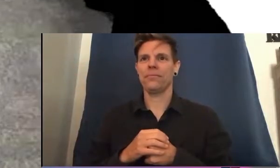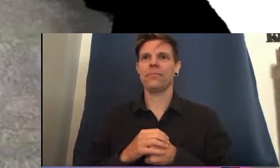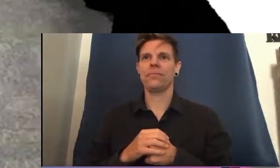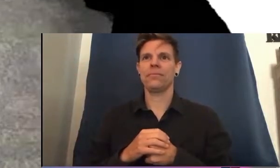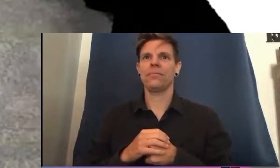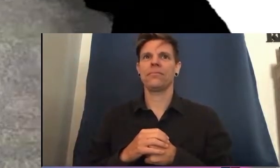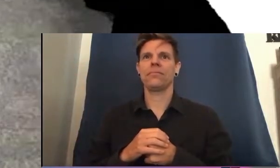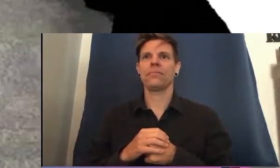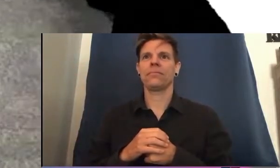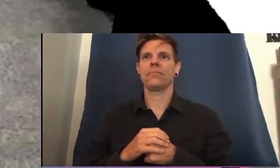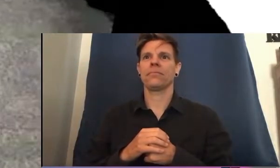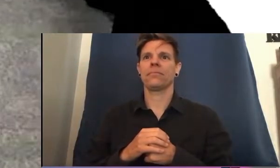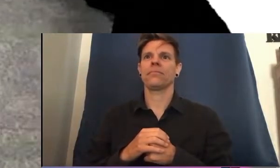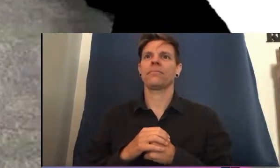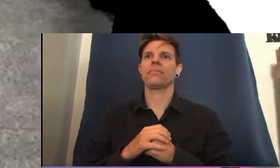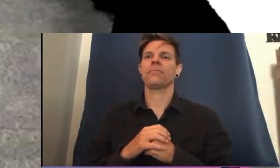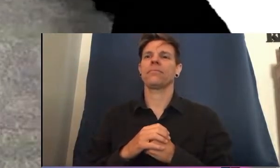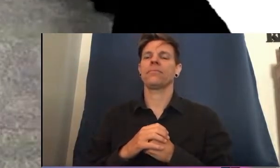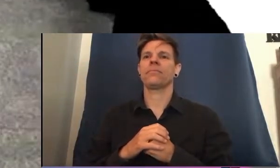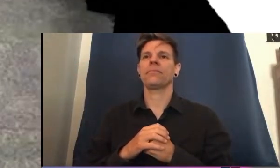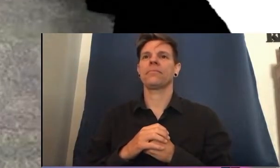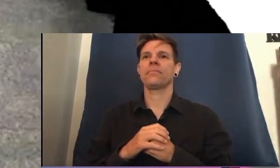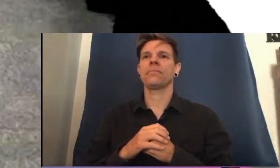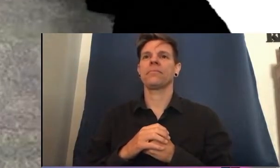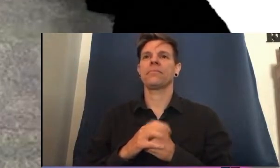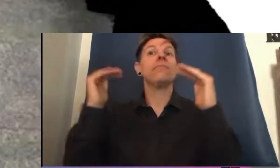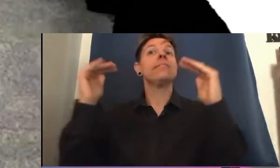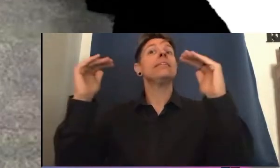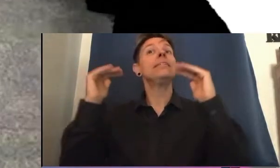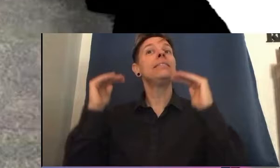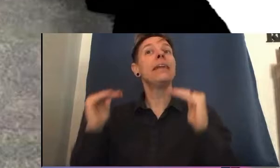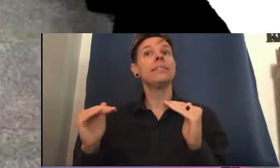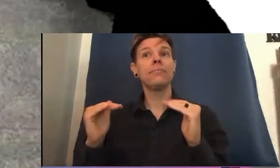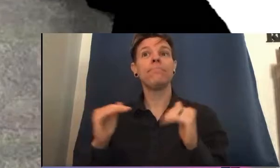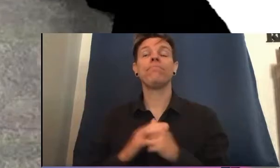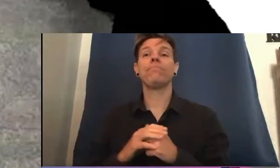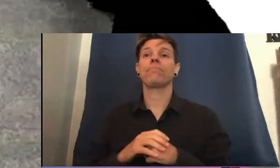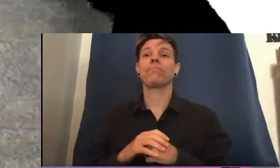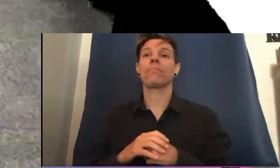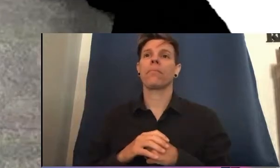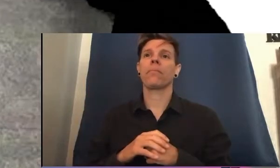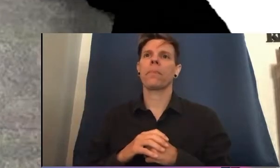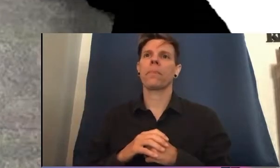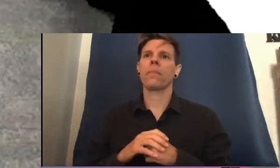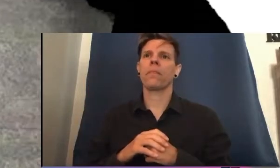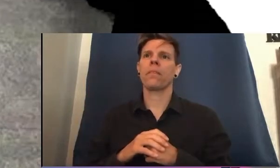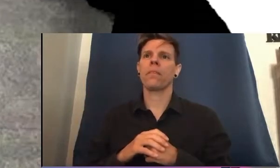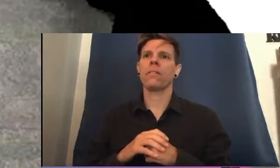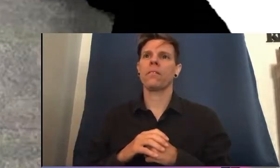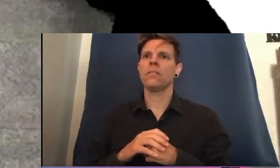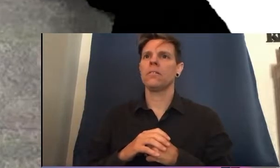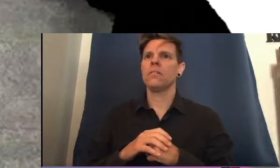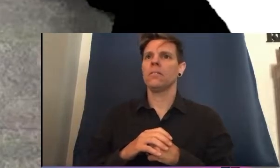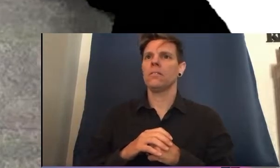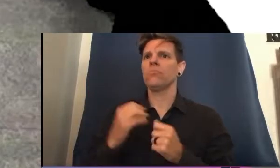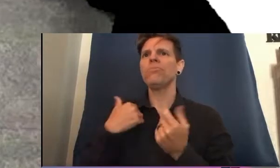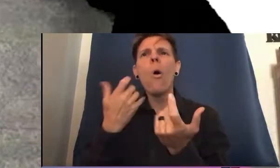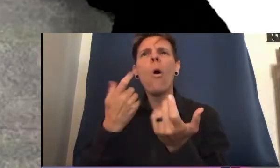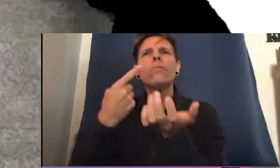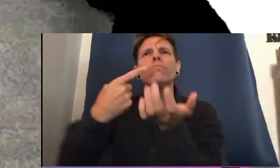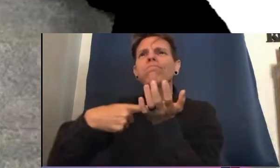The next item of new business is something that we discussed in detail in our June